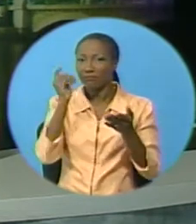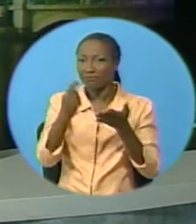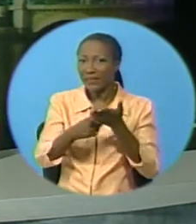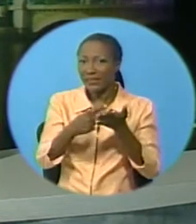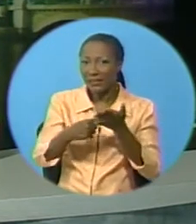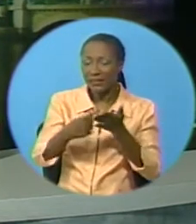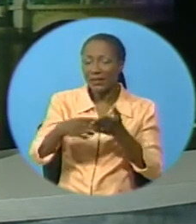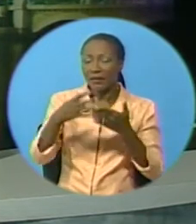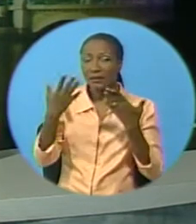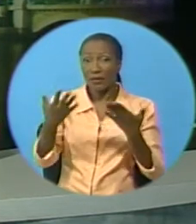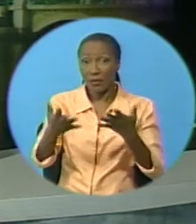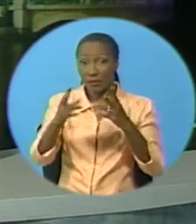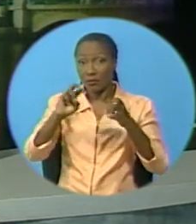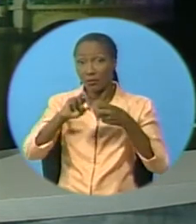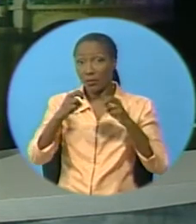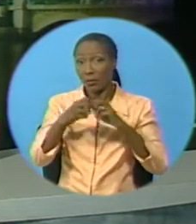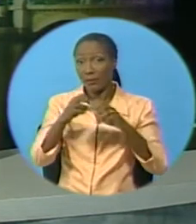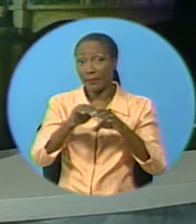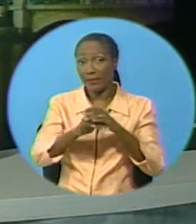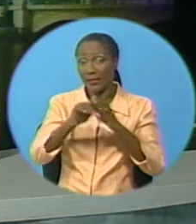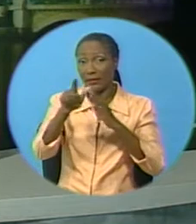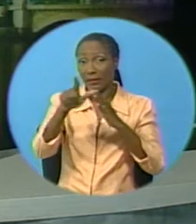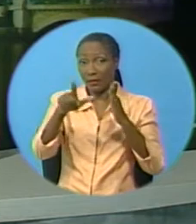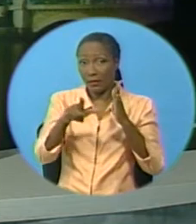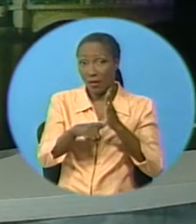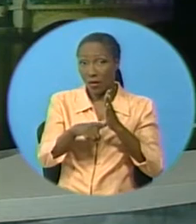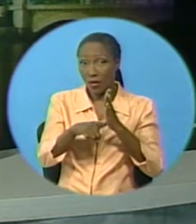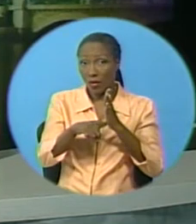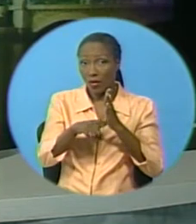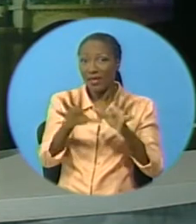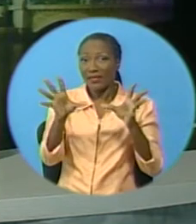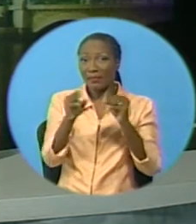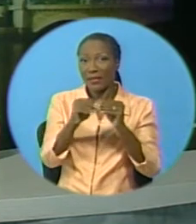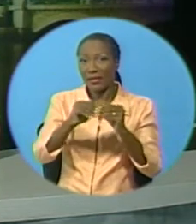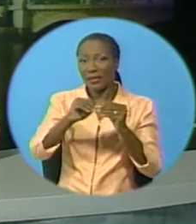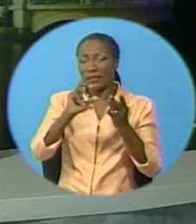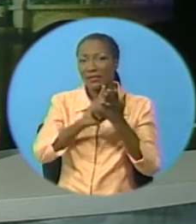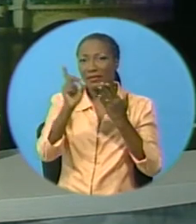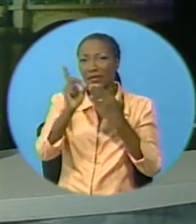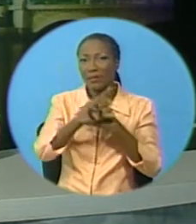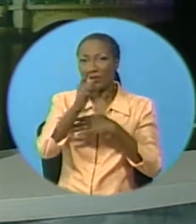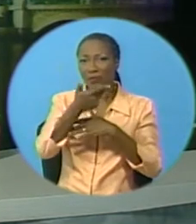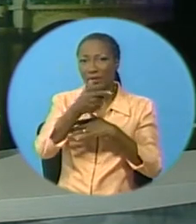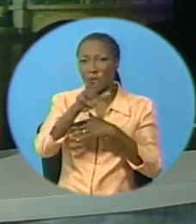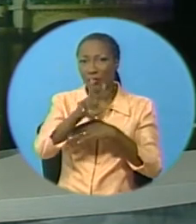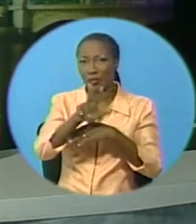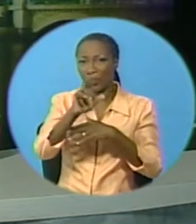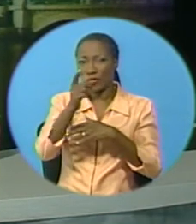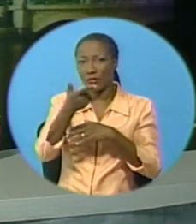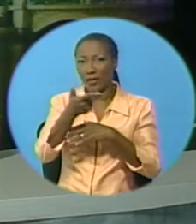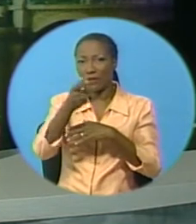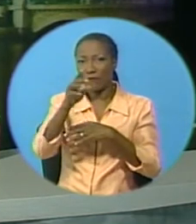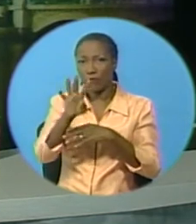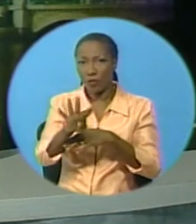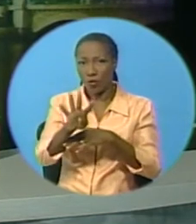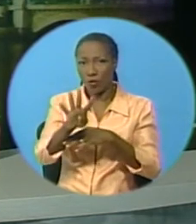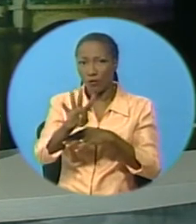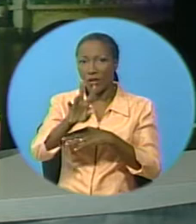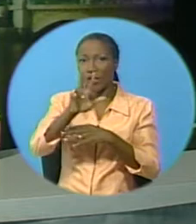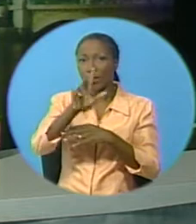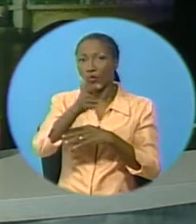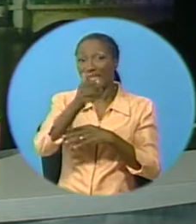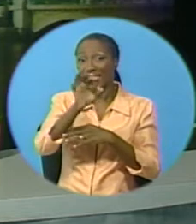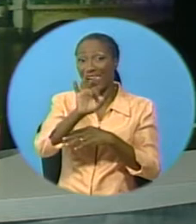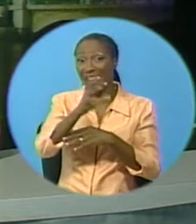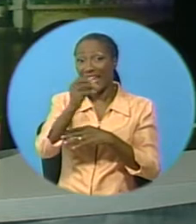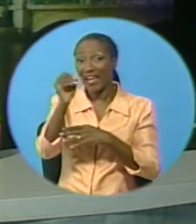Mr. Codrington had suggested meeting on December 23rd and 24th and December 29th and 30th,